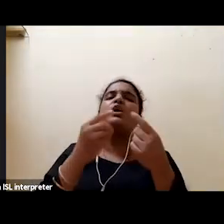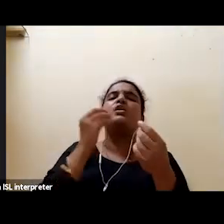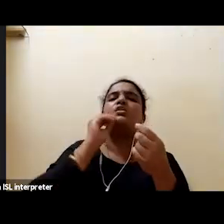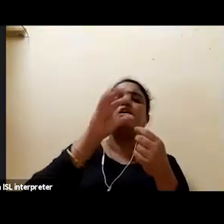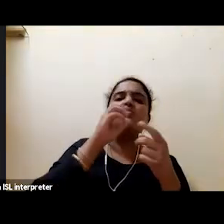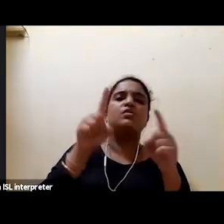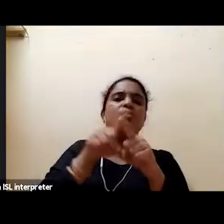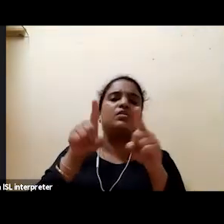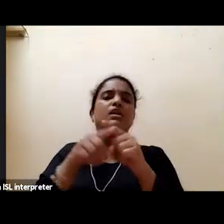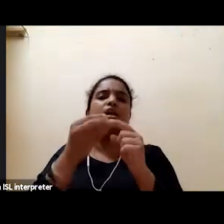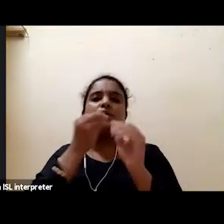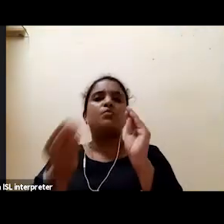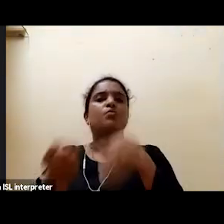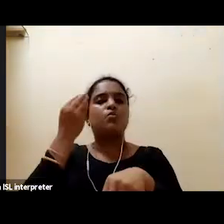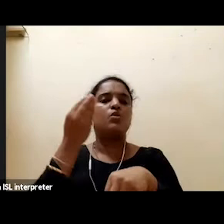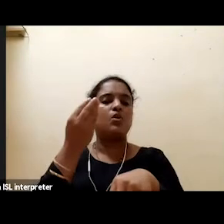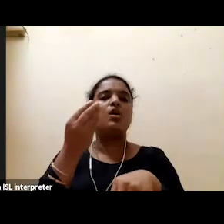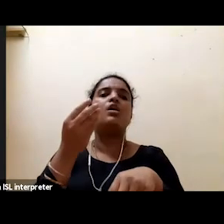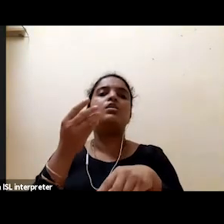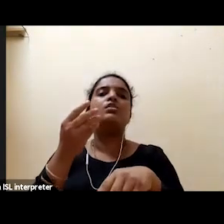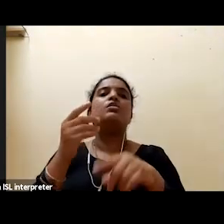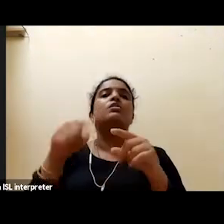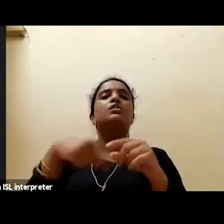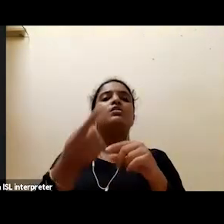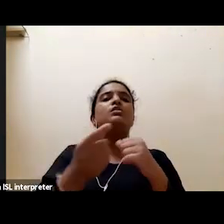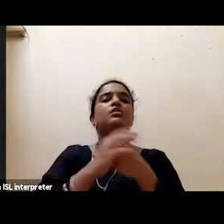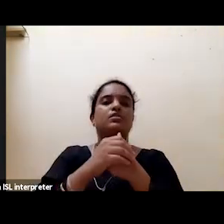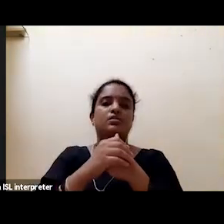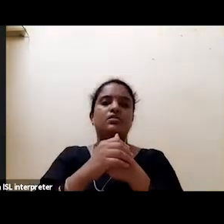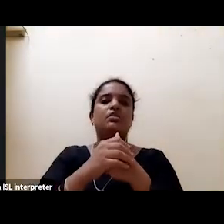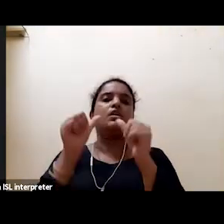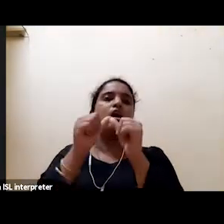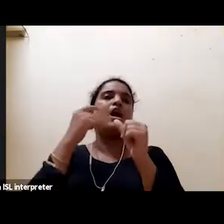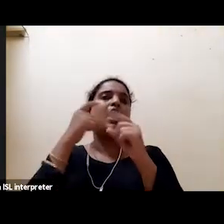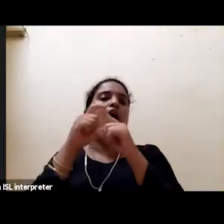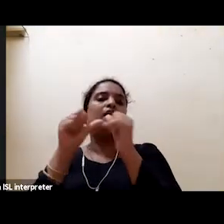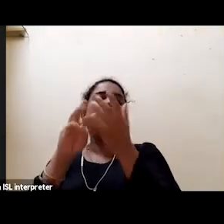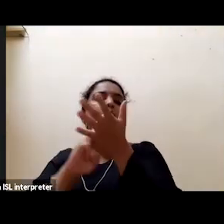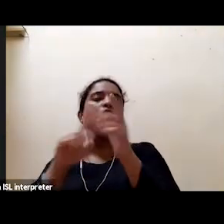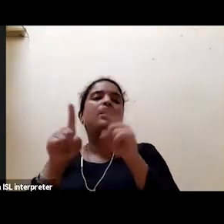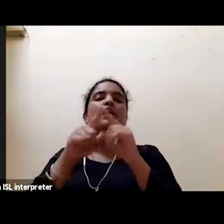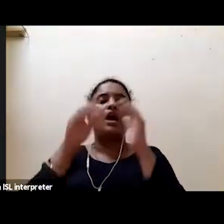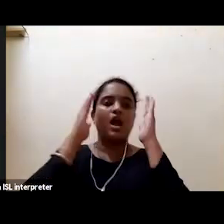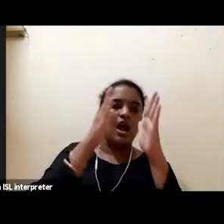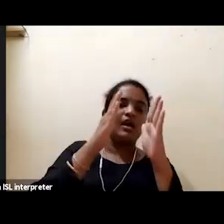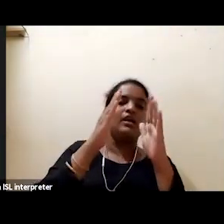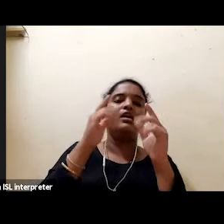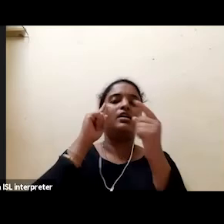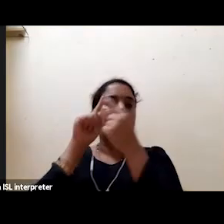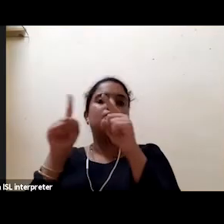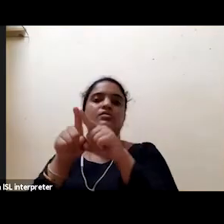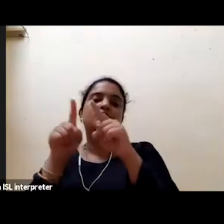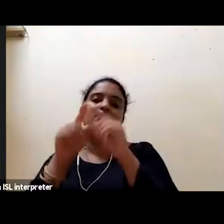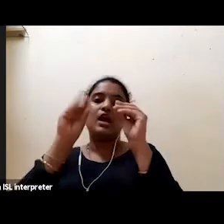on the read more. Make good use of the carousel posts, and remember this ida model, which you can split it over your 10